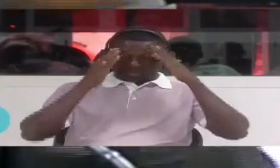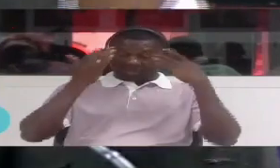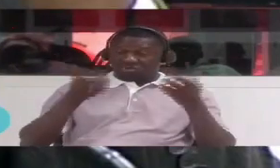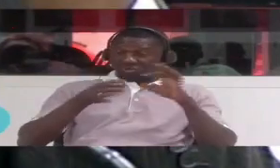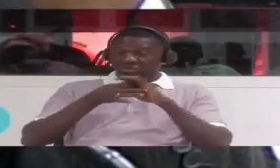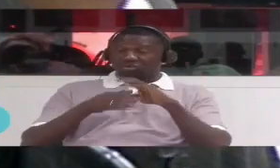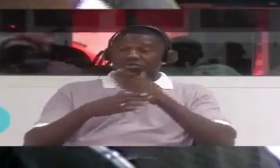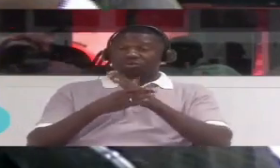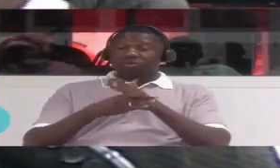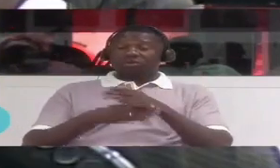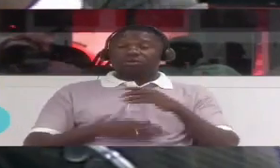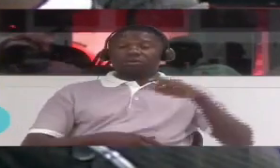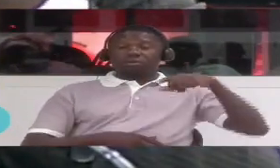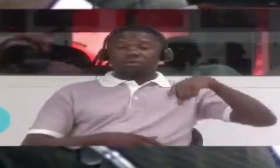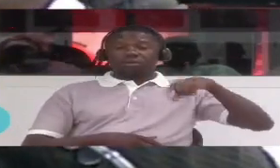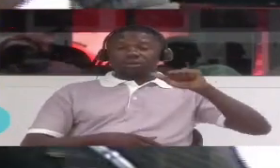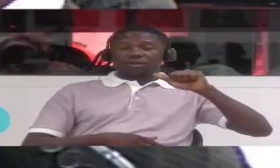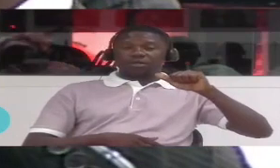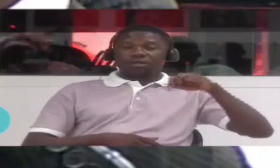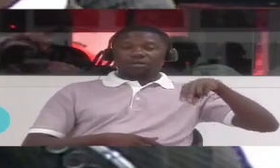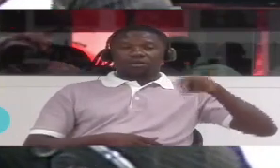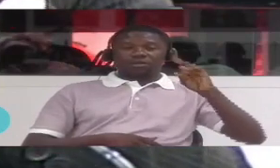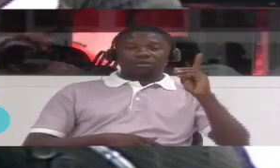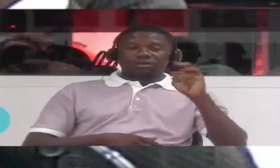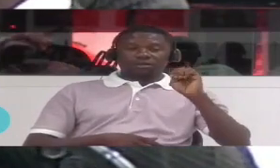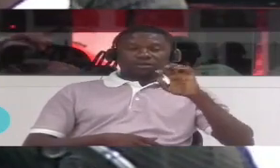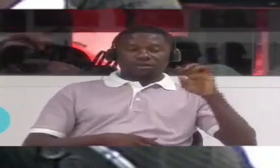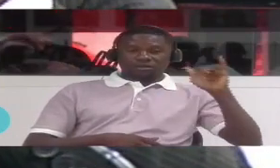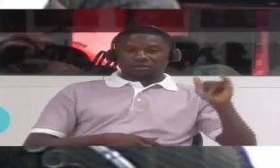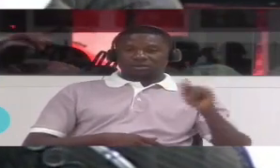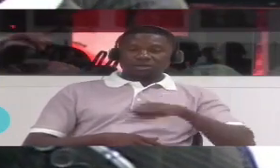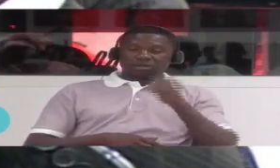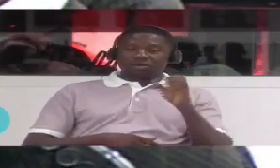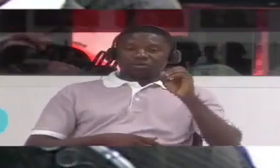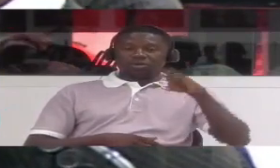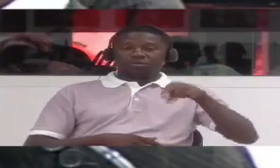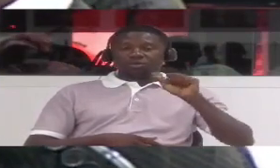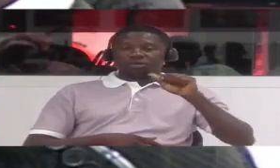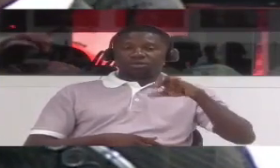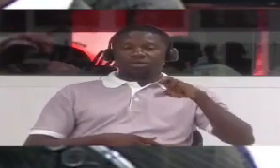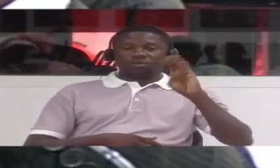and Omarba. Now, I was put in a car,